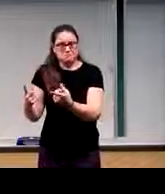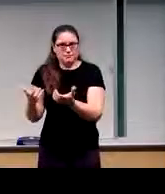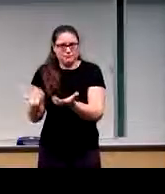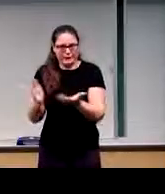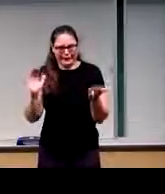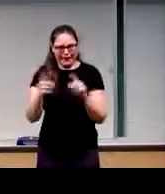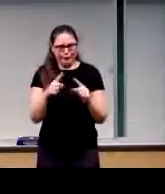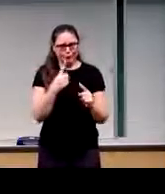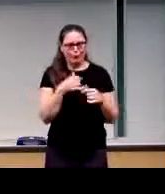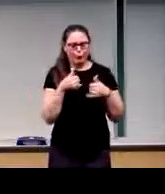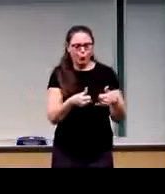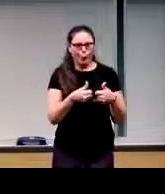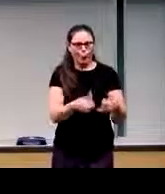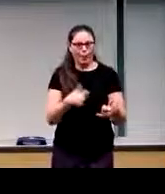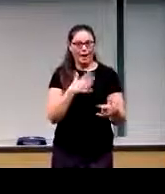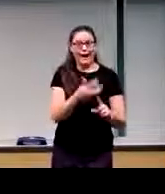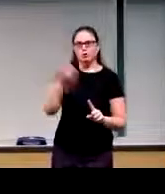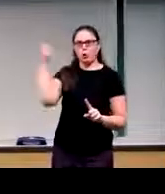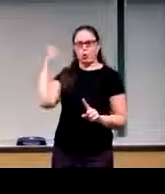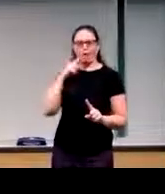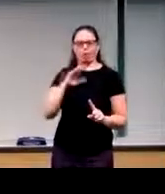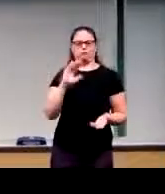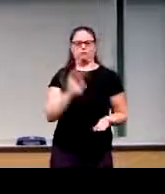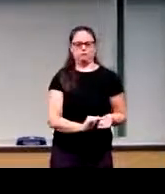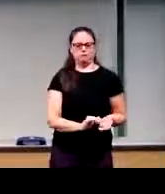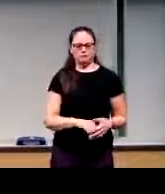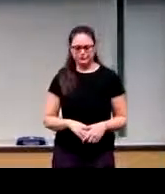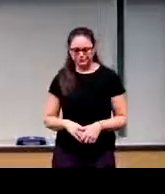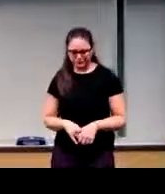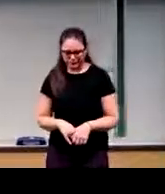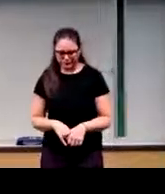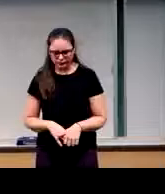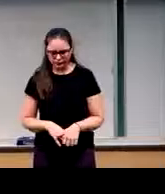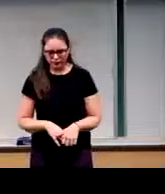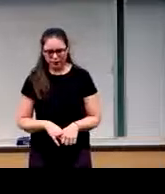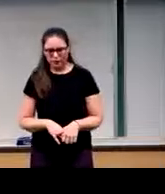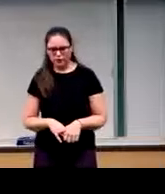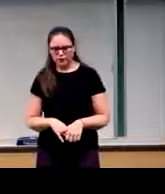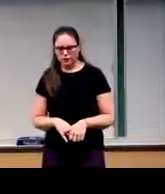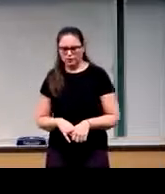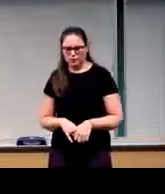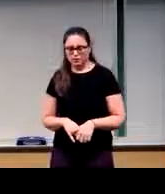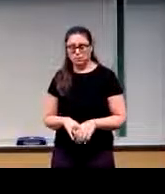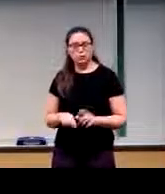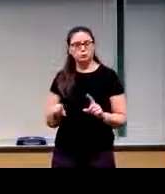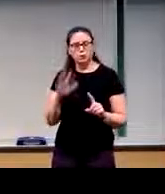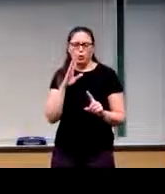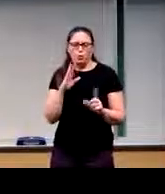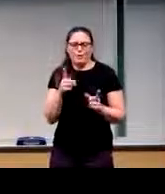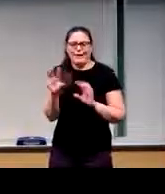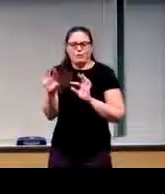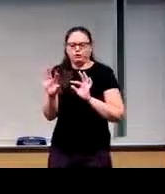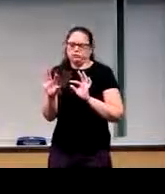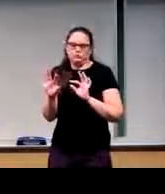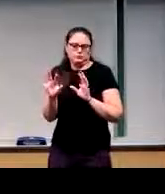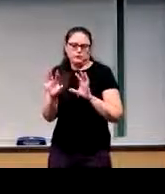these children aren't making any calculations. Prosociality was just selected for over